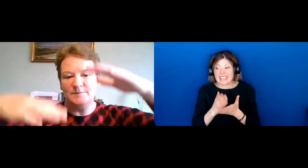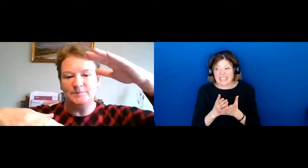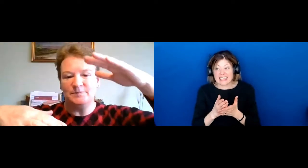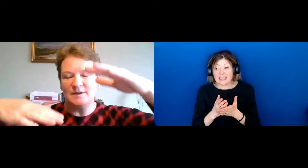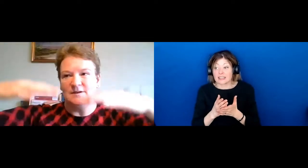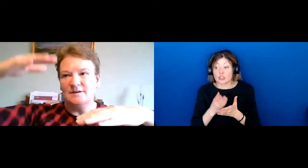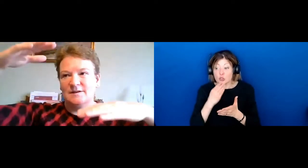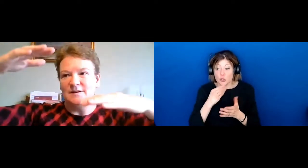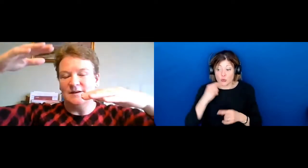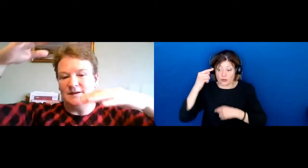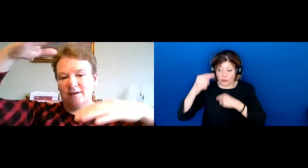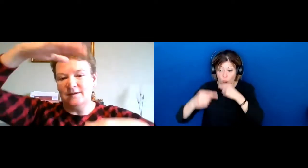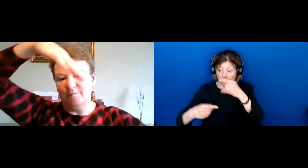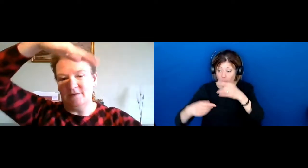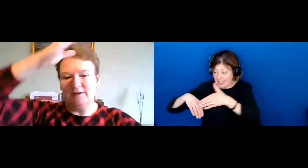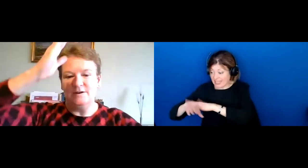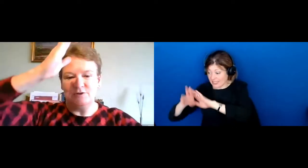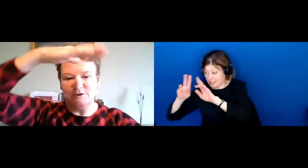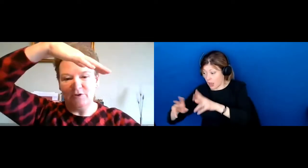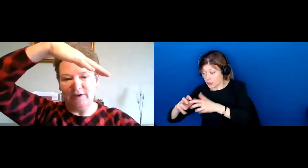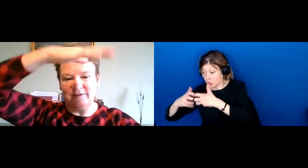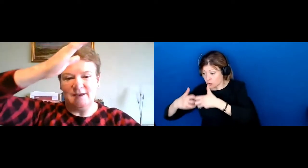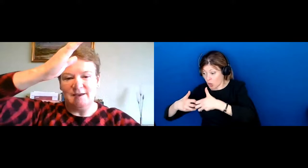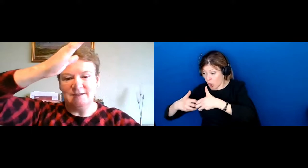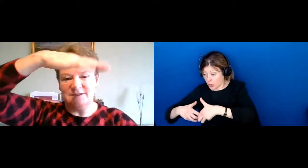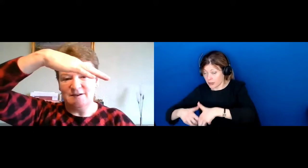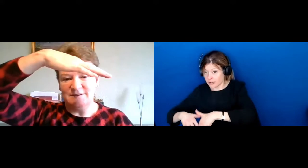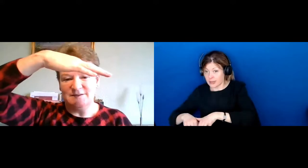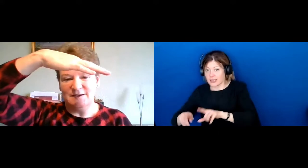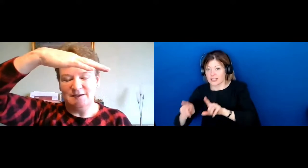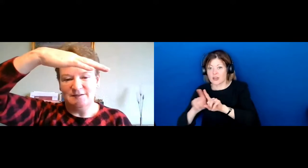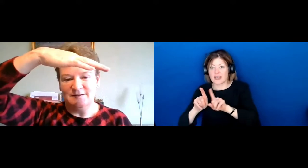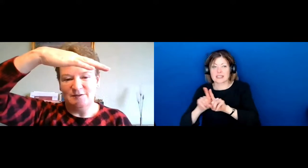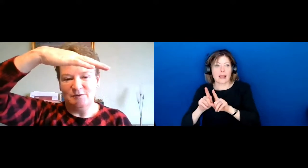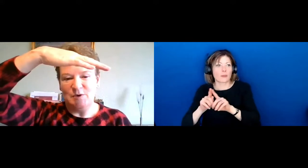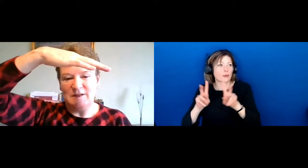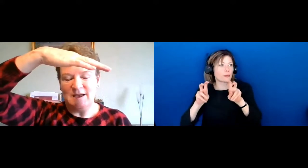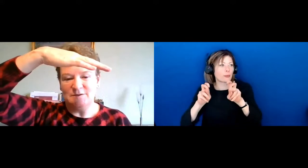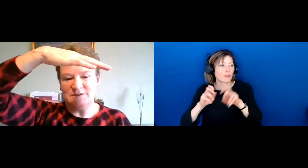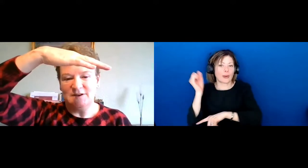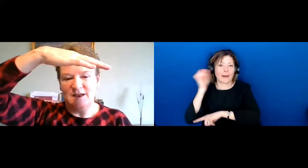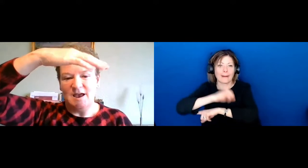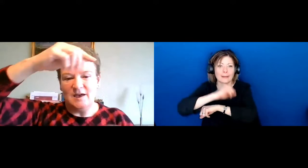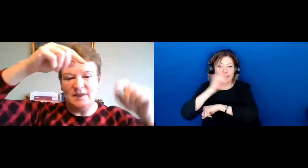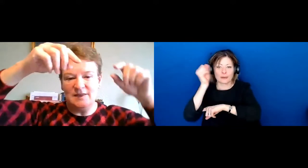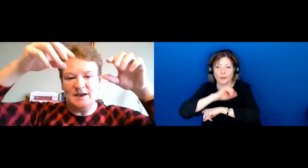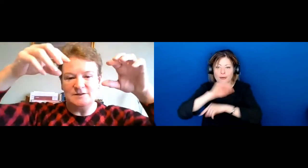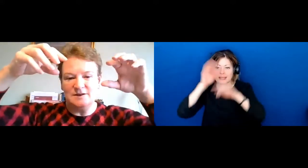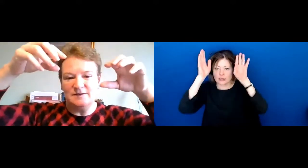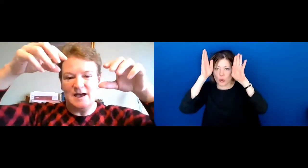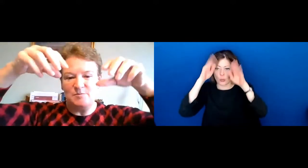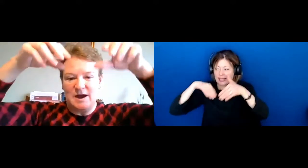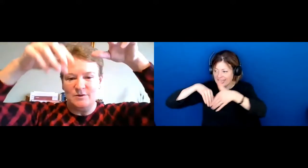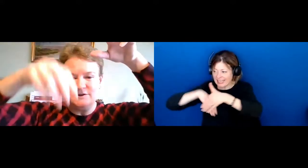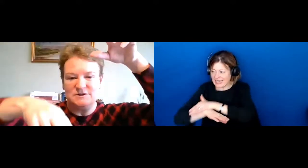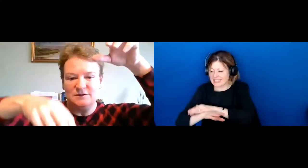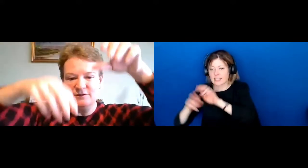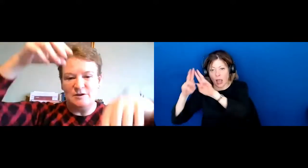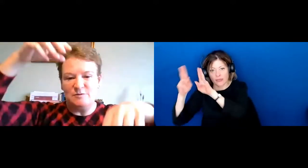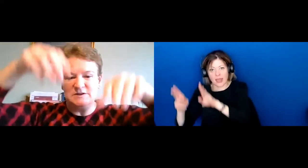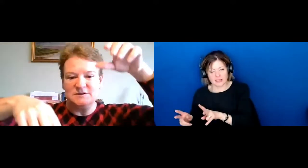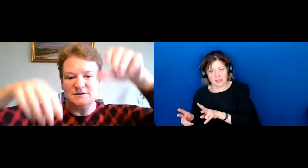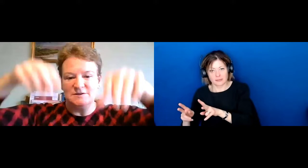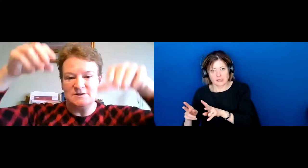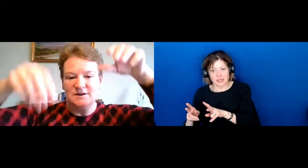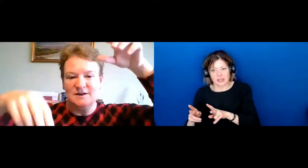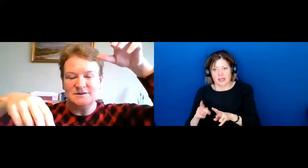there's like a nodding donkey thing inside the wheelhouse, and then that powers